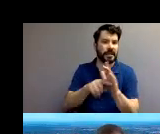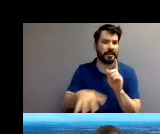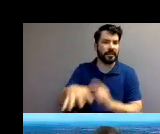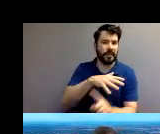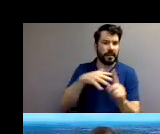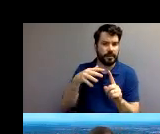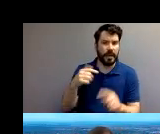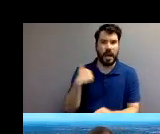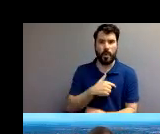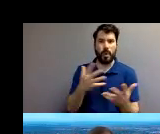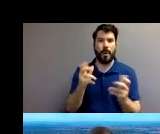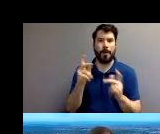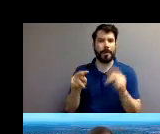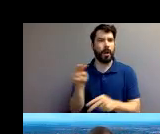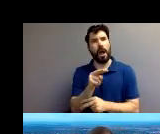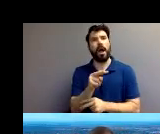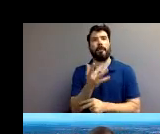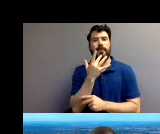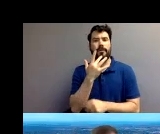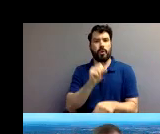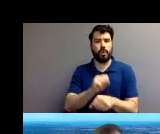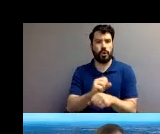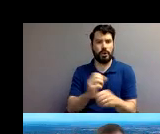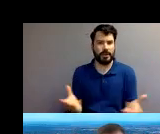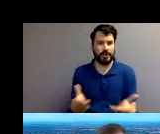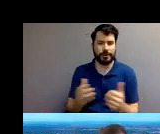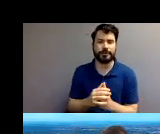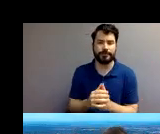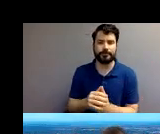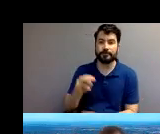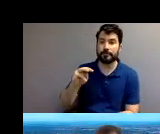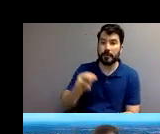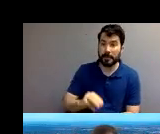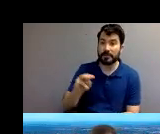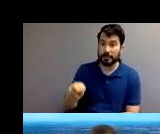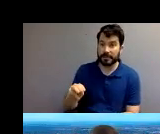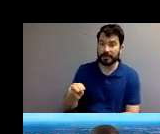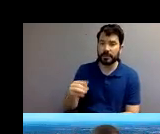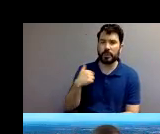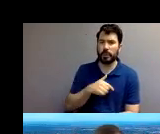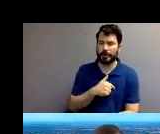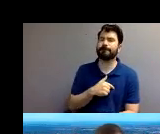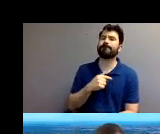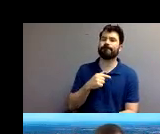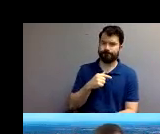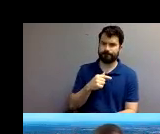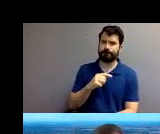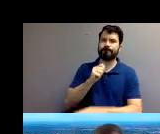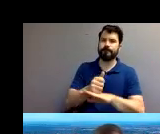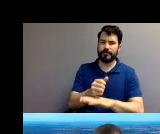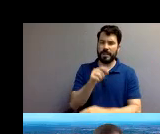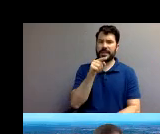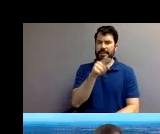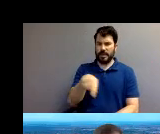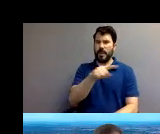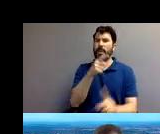choice. In Michigan Medicine, we also started looking at goals to focus on. And we thought it